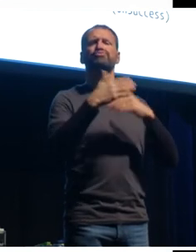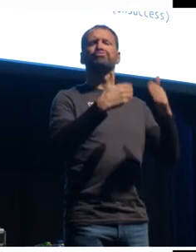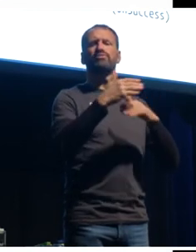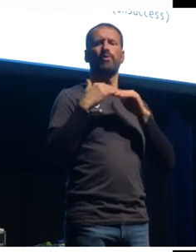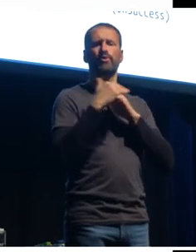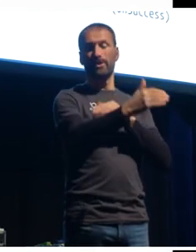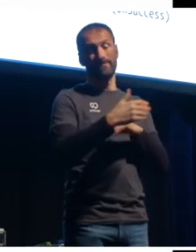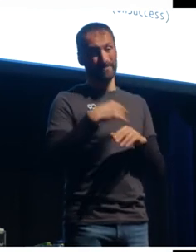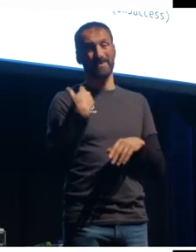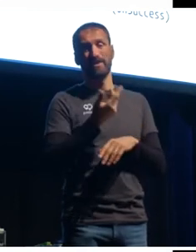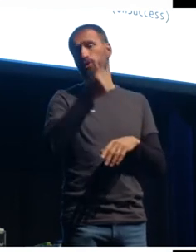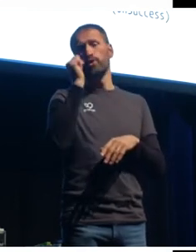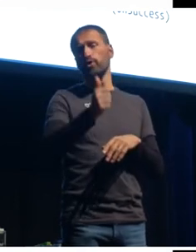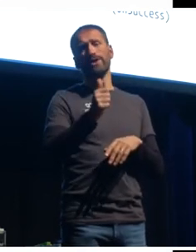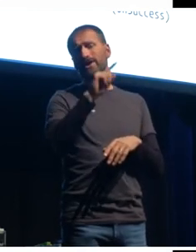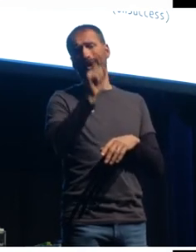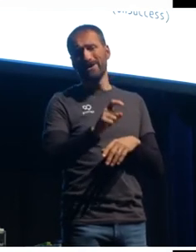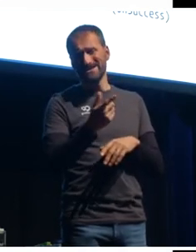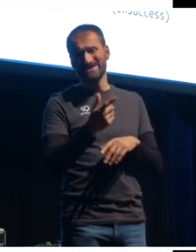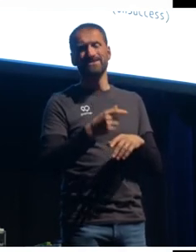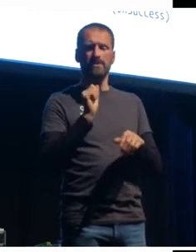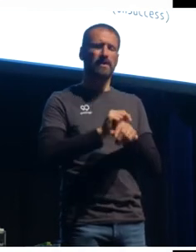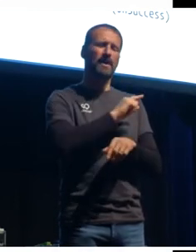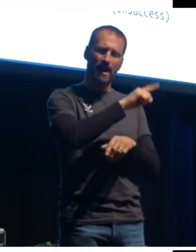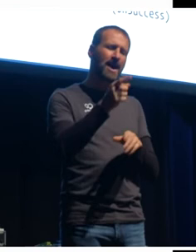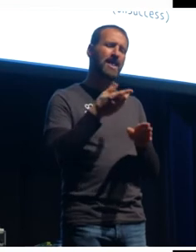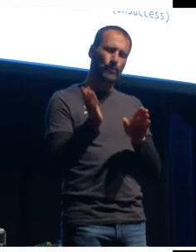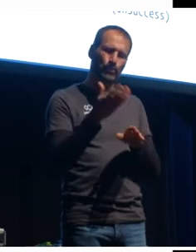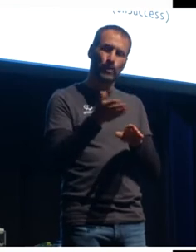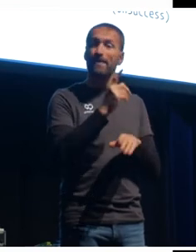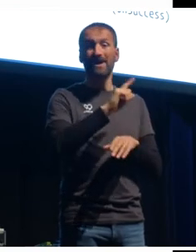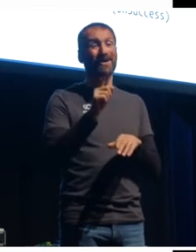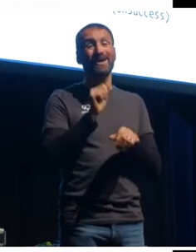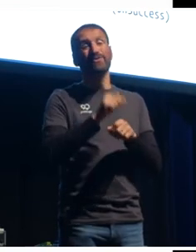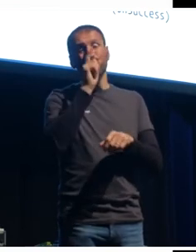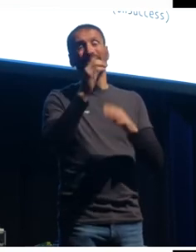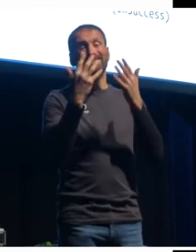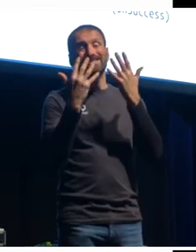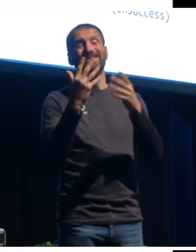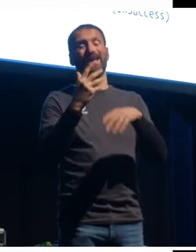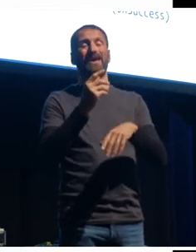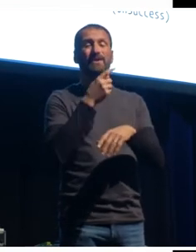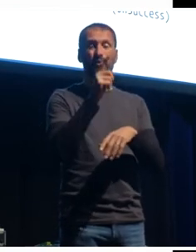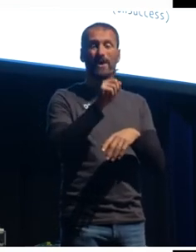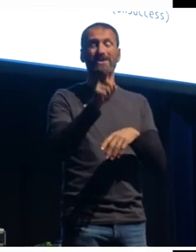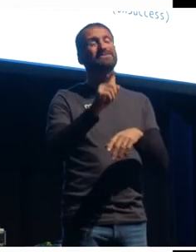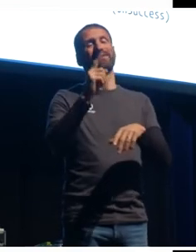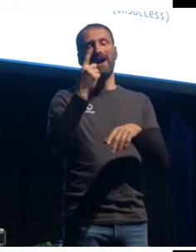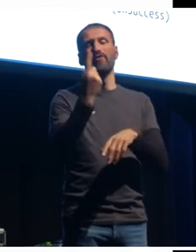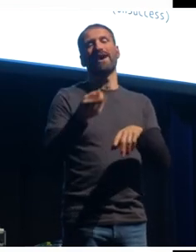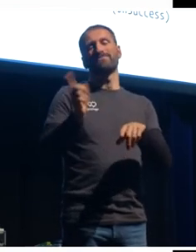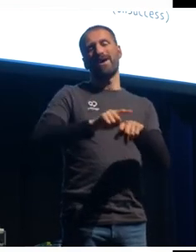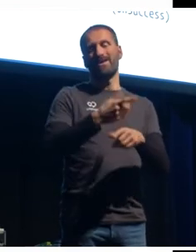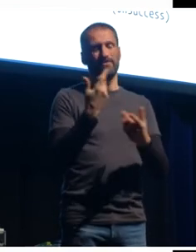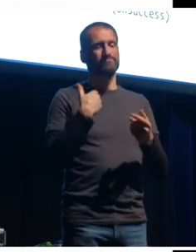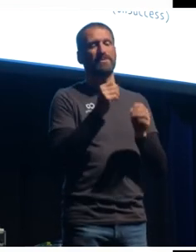to run all of them, but we cannot run more than 10 queries at the same time. We can use this other really nice library that's another